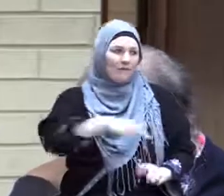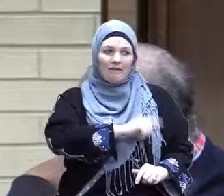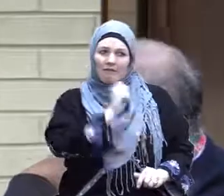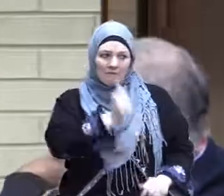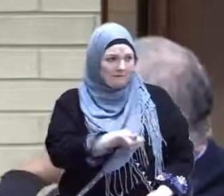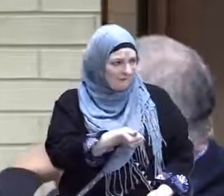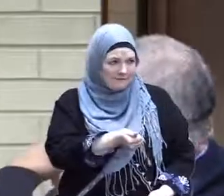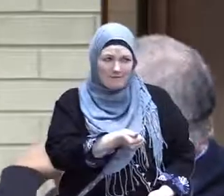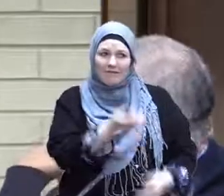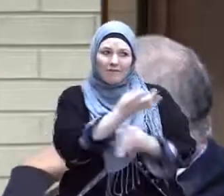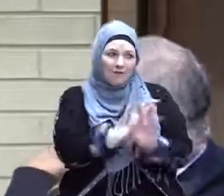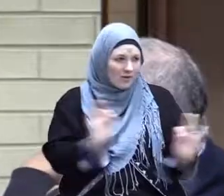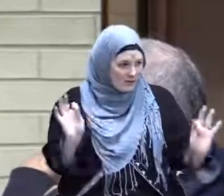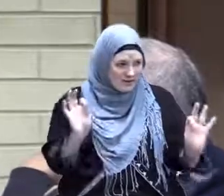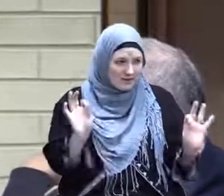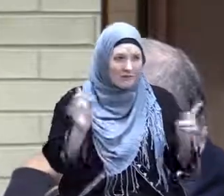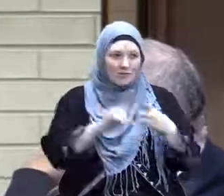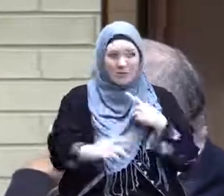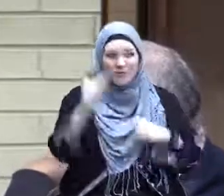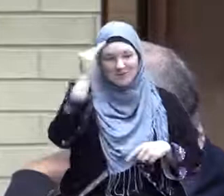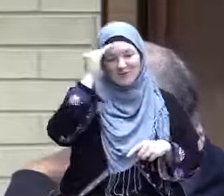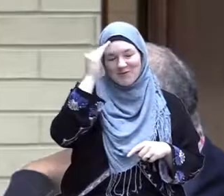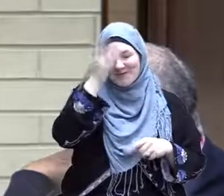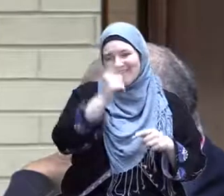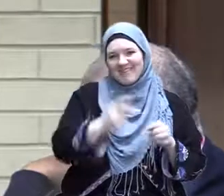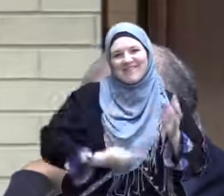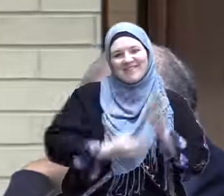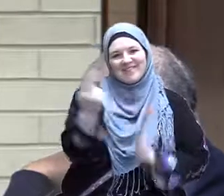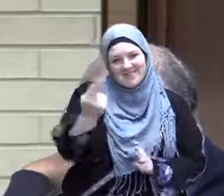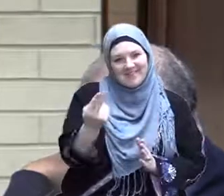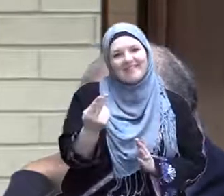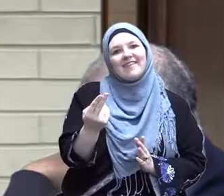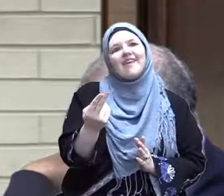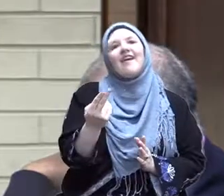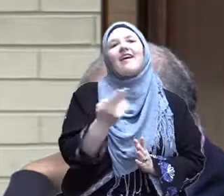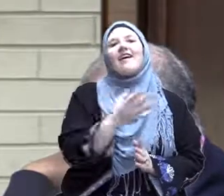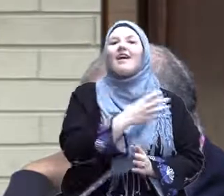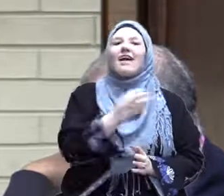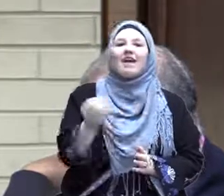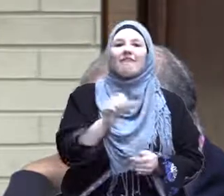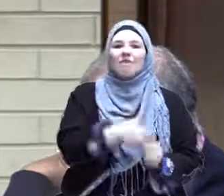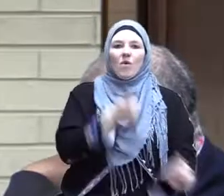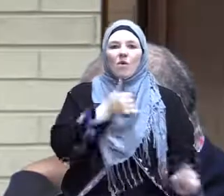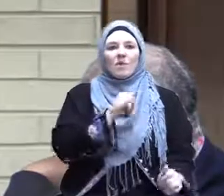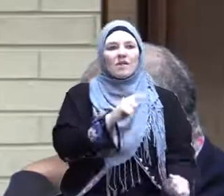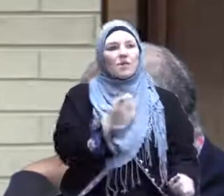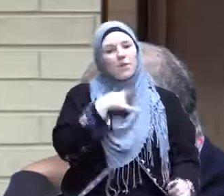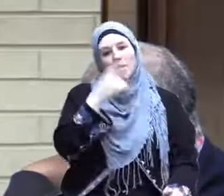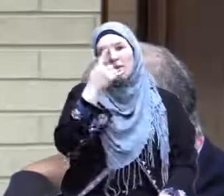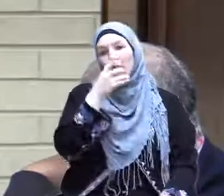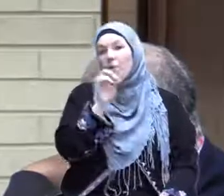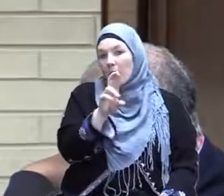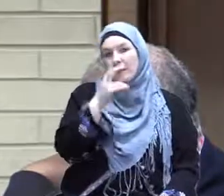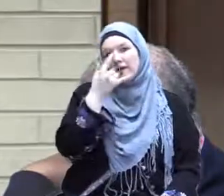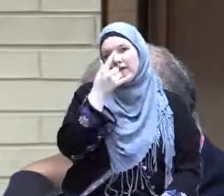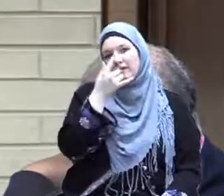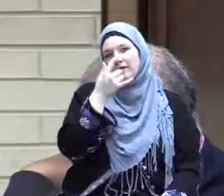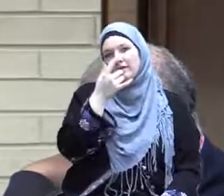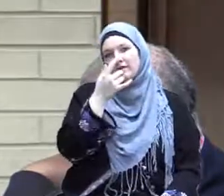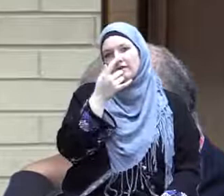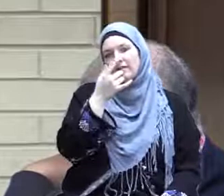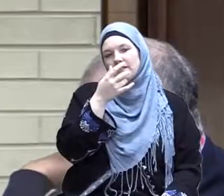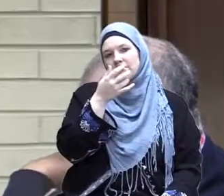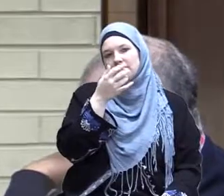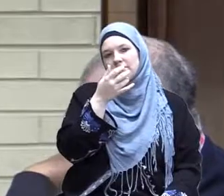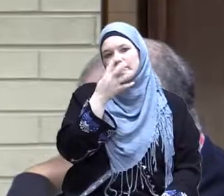not free to know the truth and avoid it or ignore it and